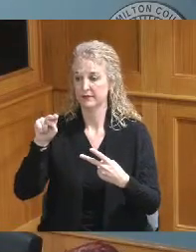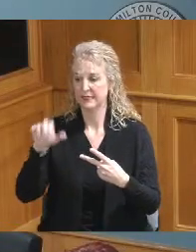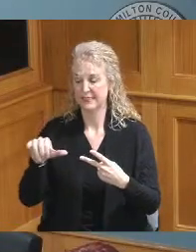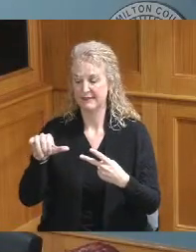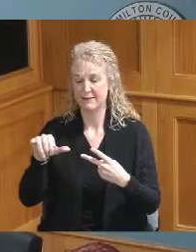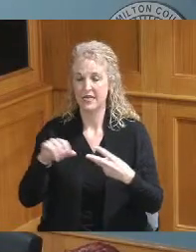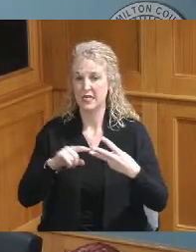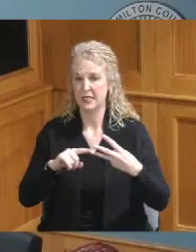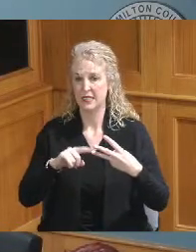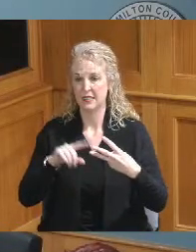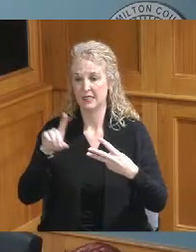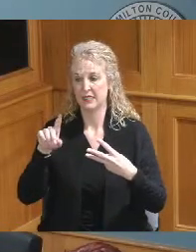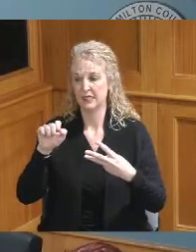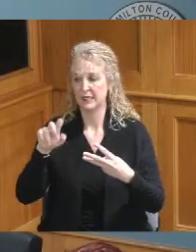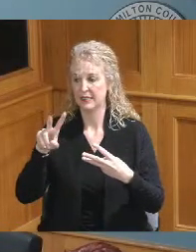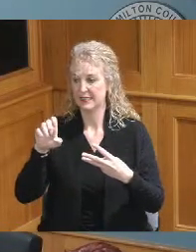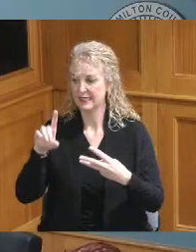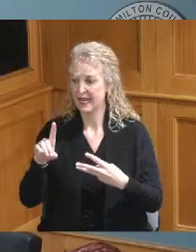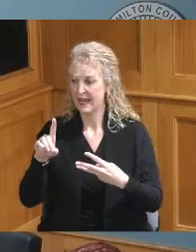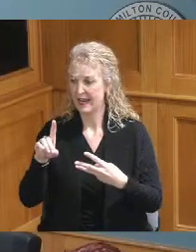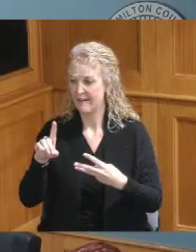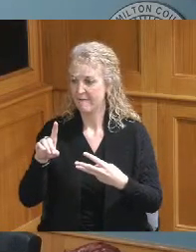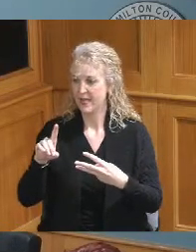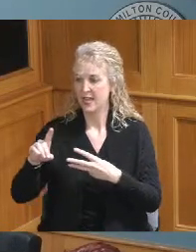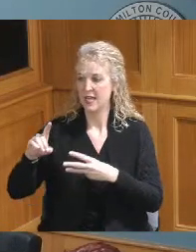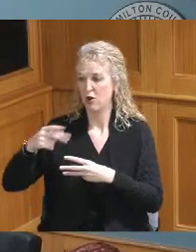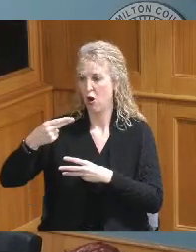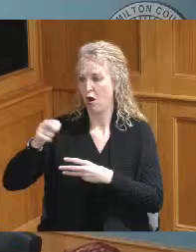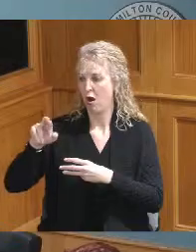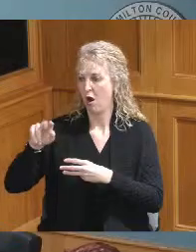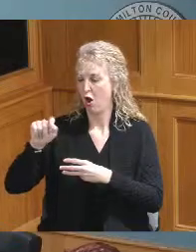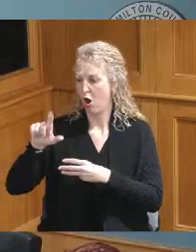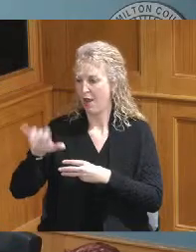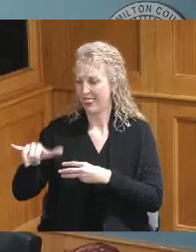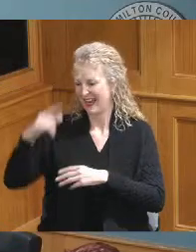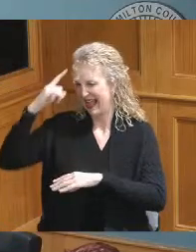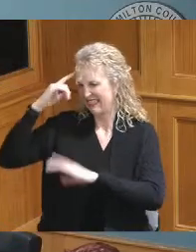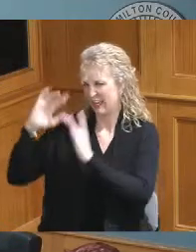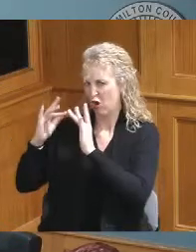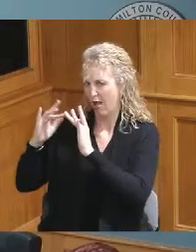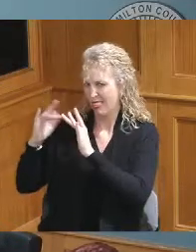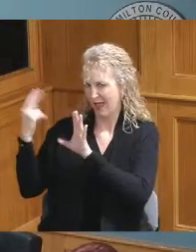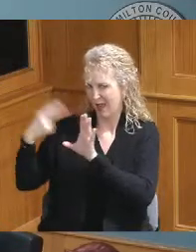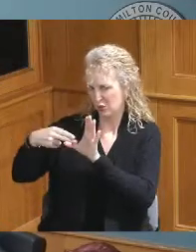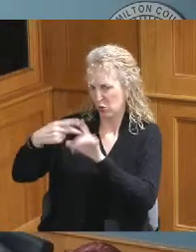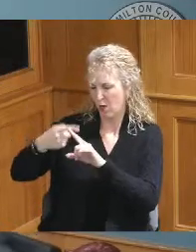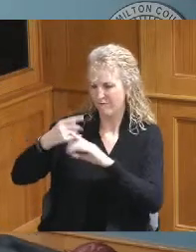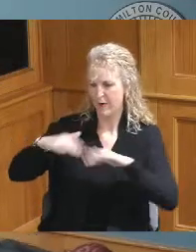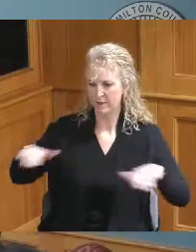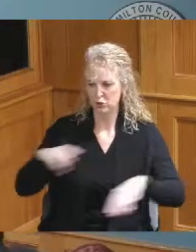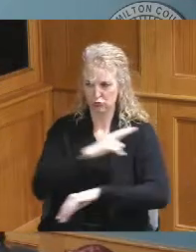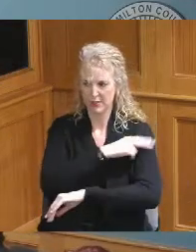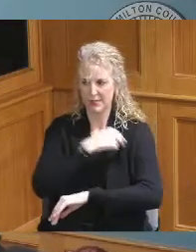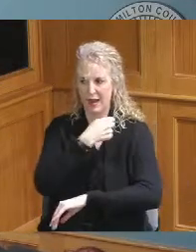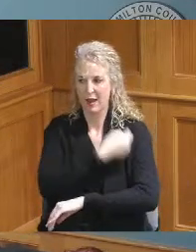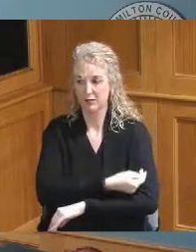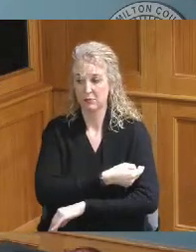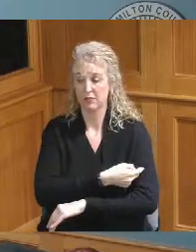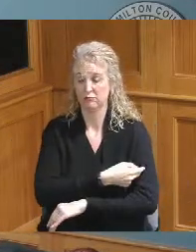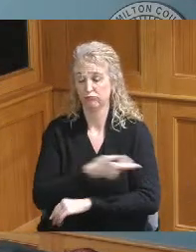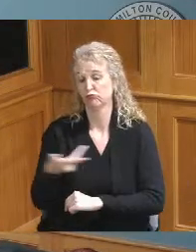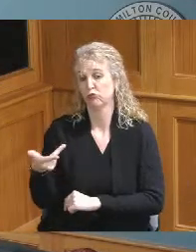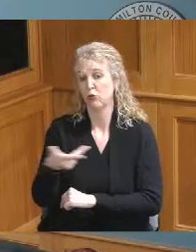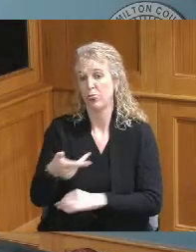Collaborative. And David Hartley, I believe, has joined us virtually. He's from Children's Hospital to walk us through